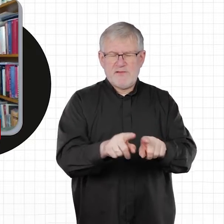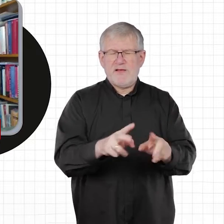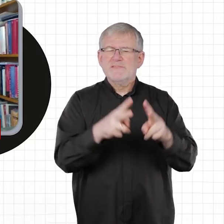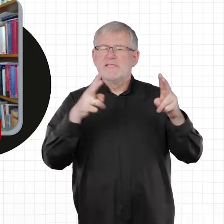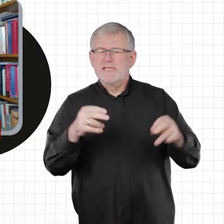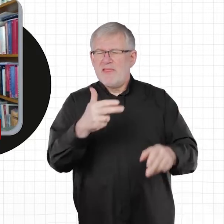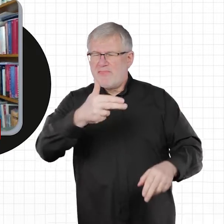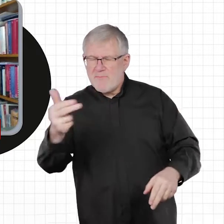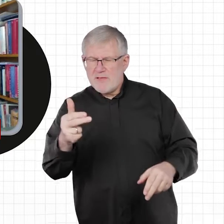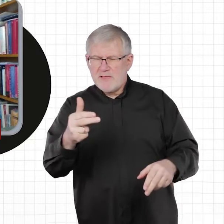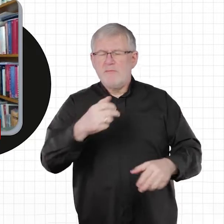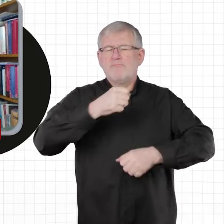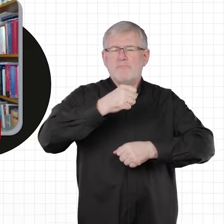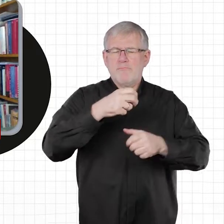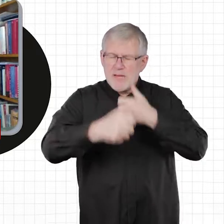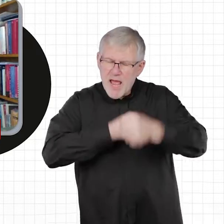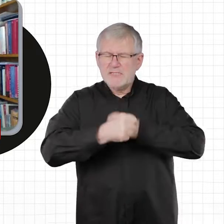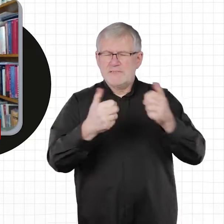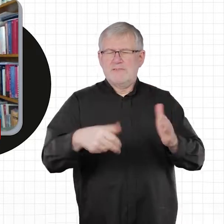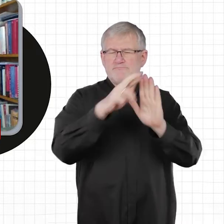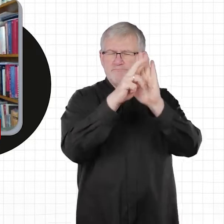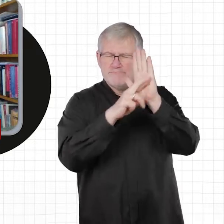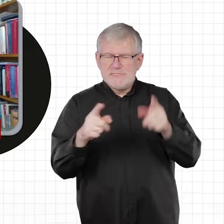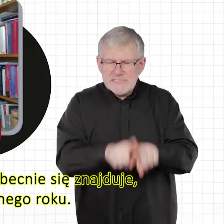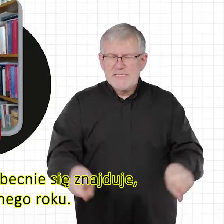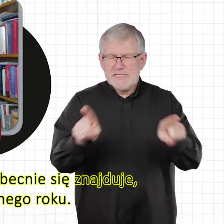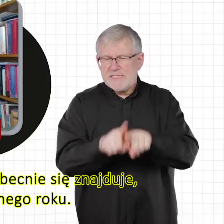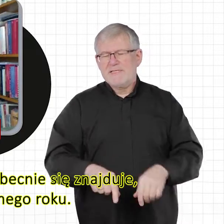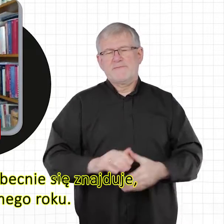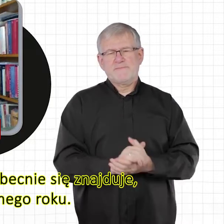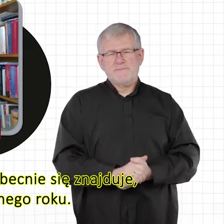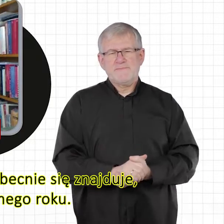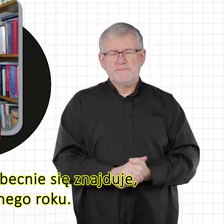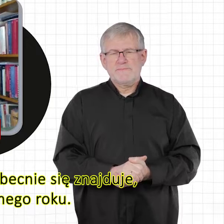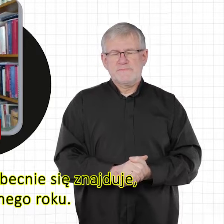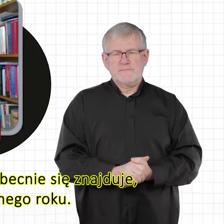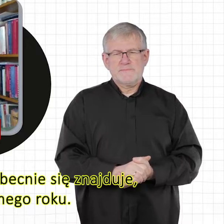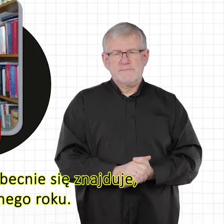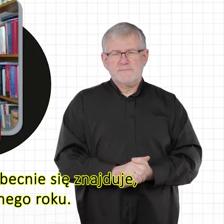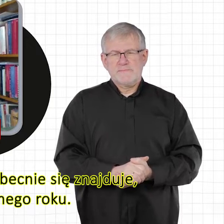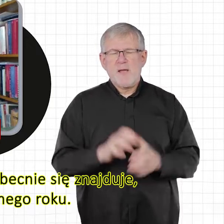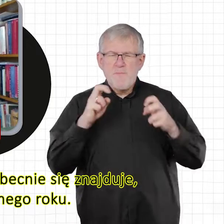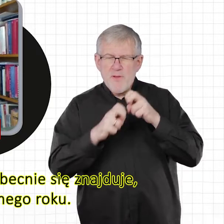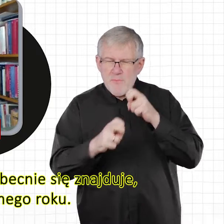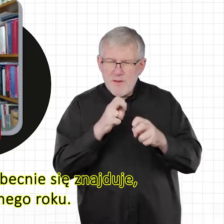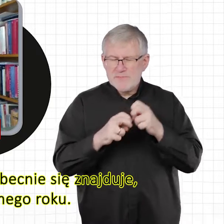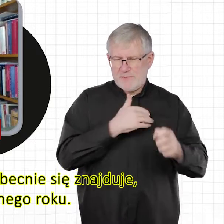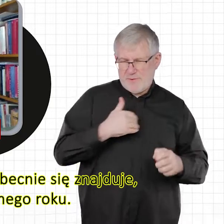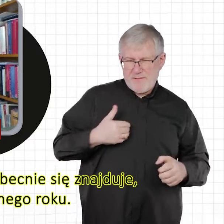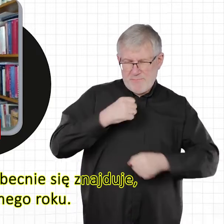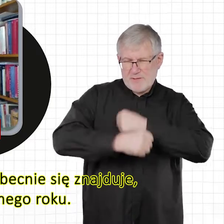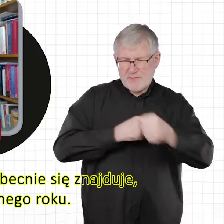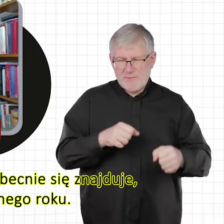You need time to do this, and you need patience to do this. So I know that Iceland approached